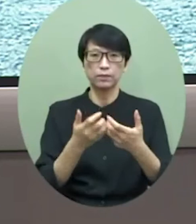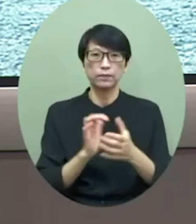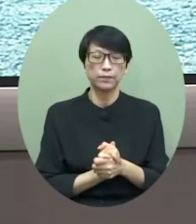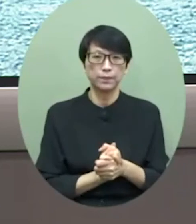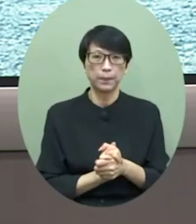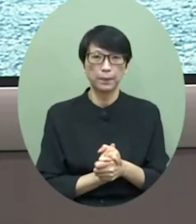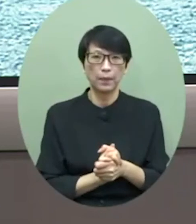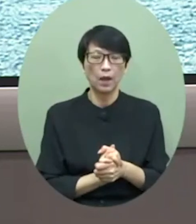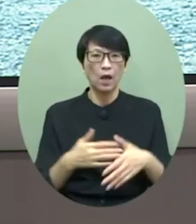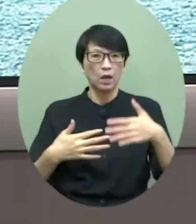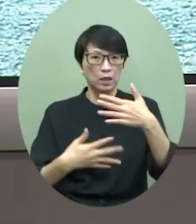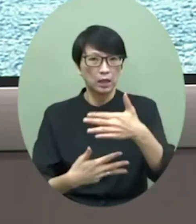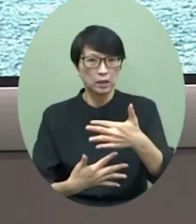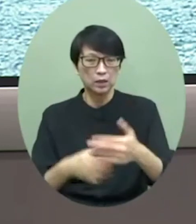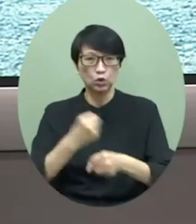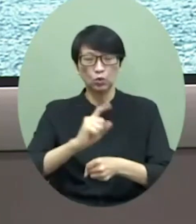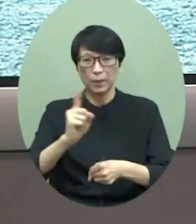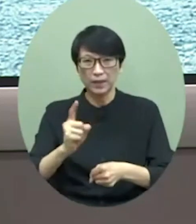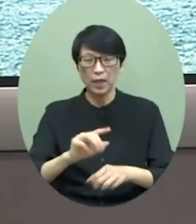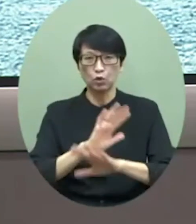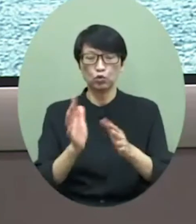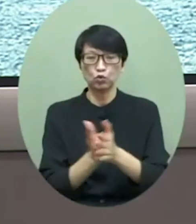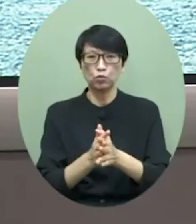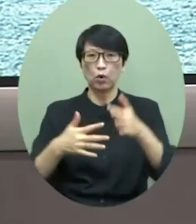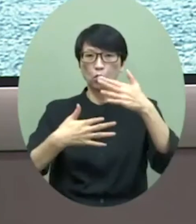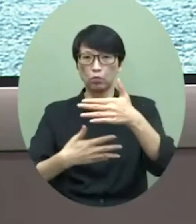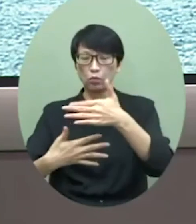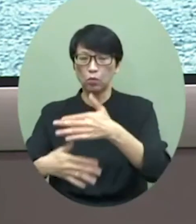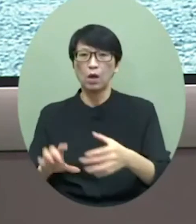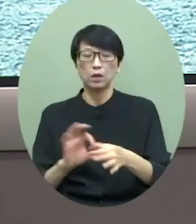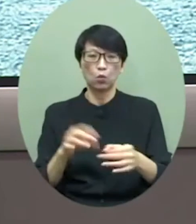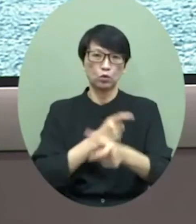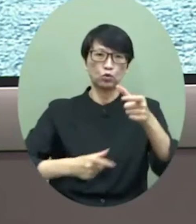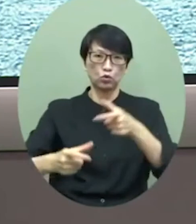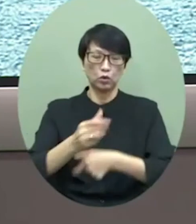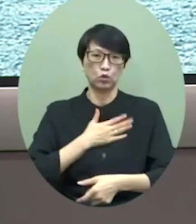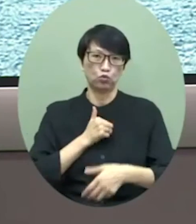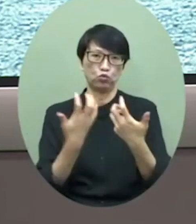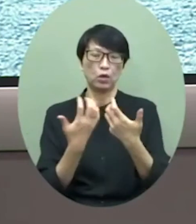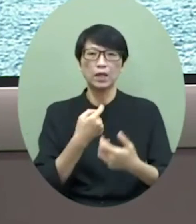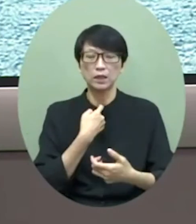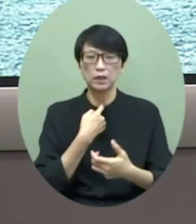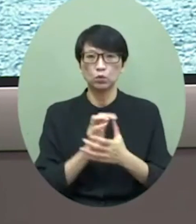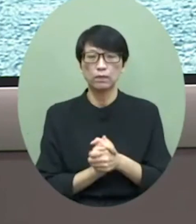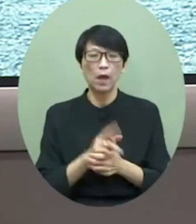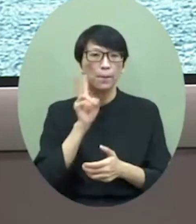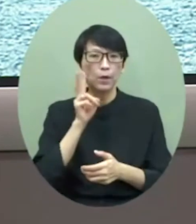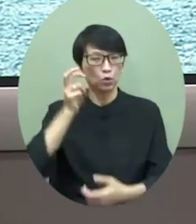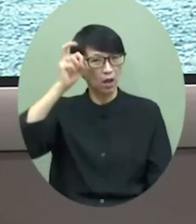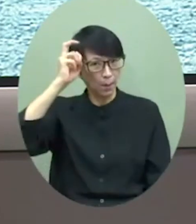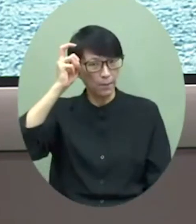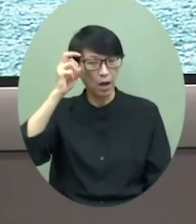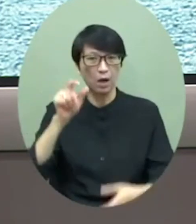budget. And there is an annual cycle for these various tasks to be carried out, especially in relation to the